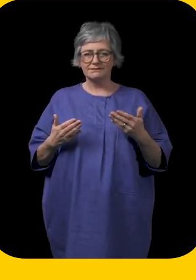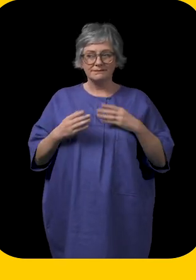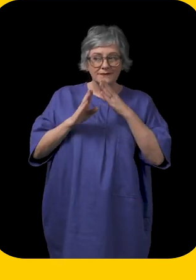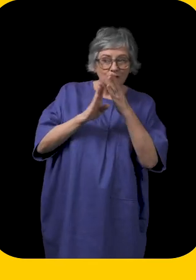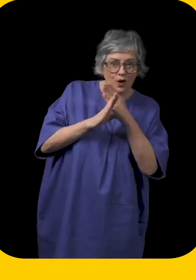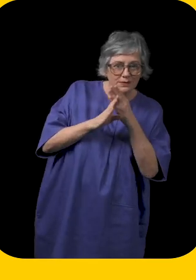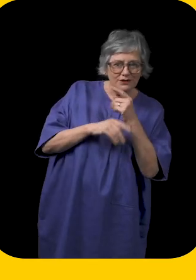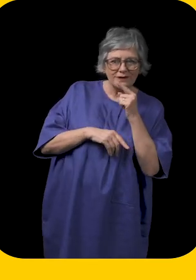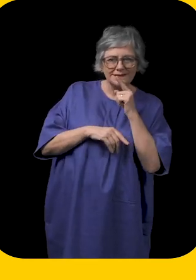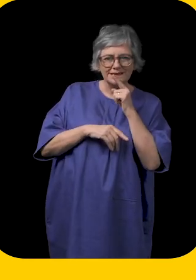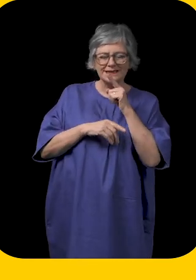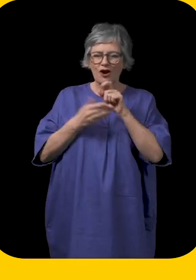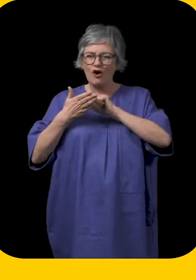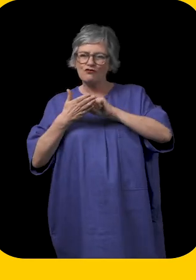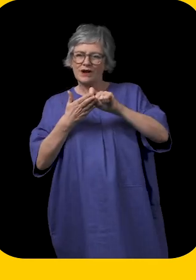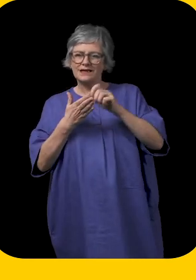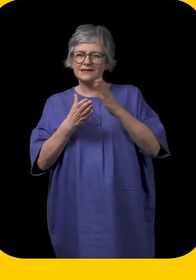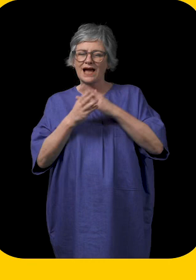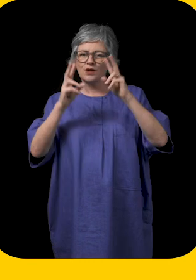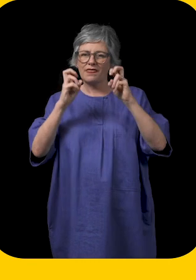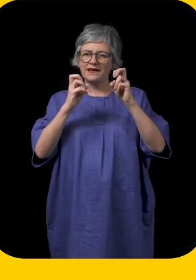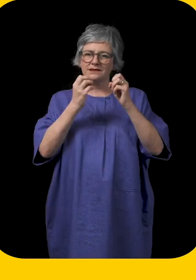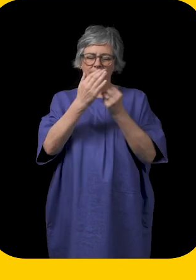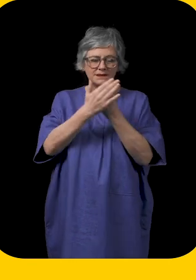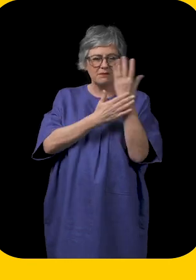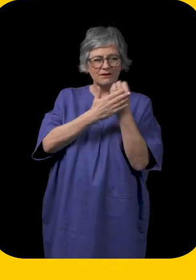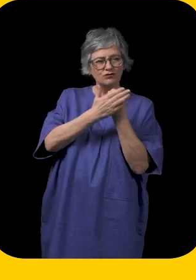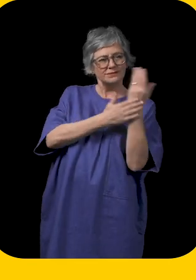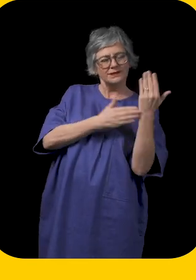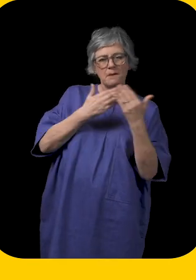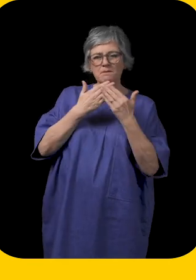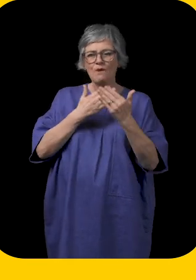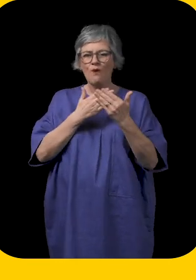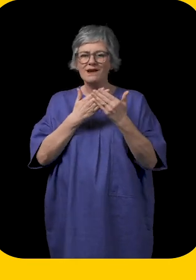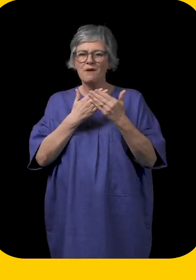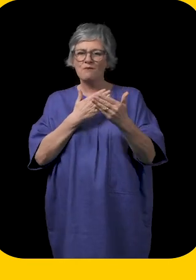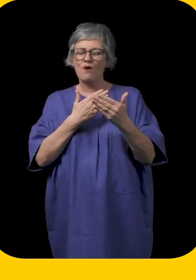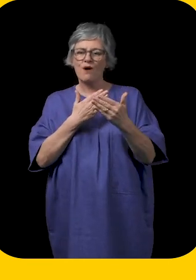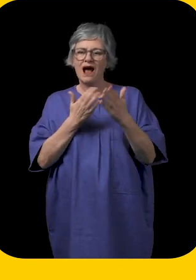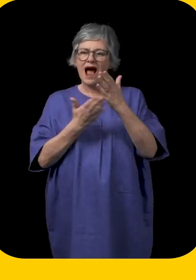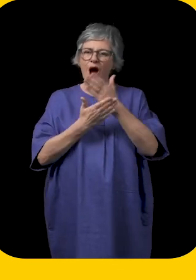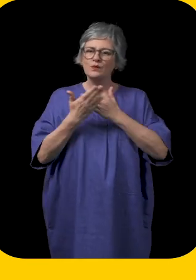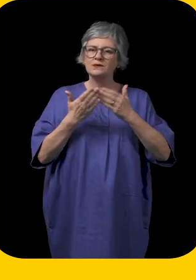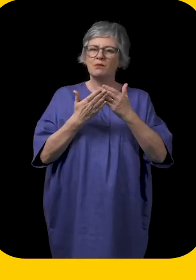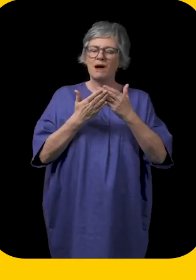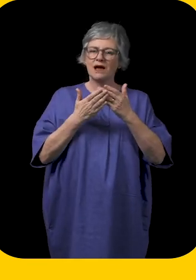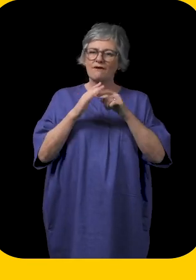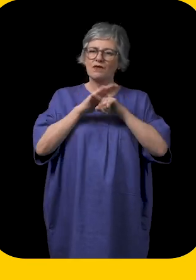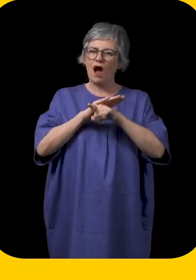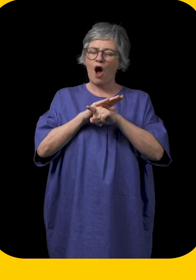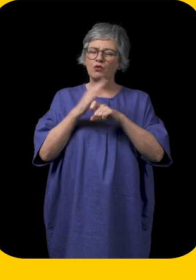secret writing, it's actually a theme that's emerging more and more. And certainly I was part of the Outriders